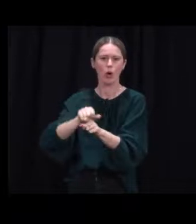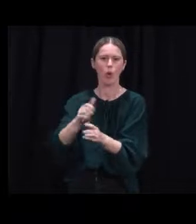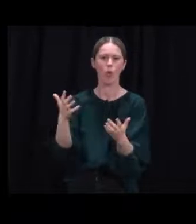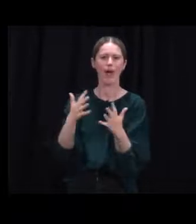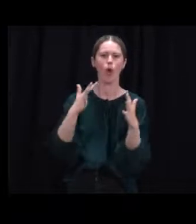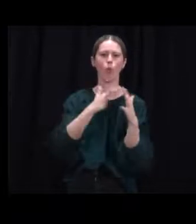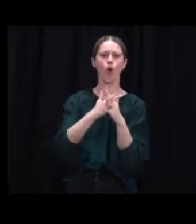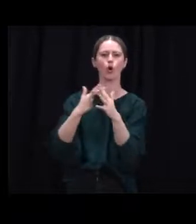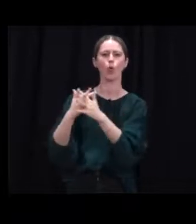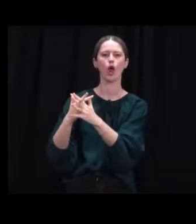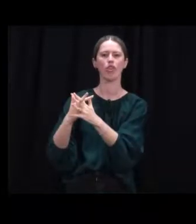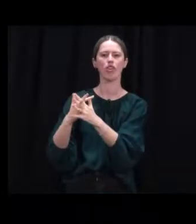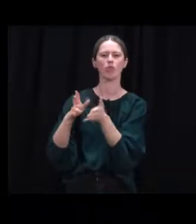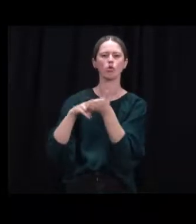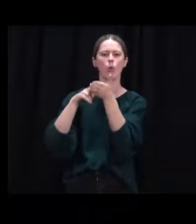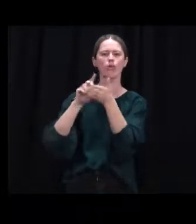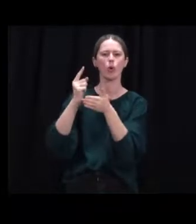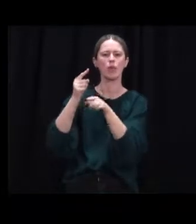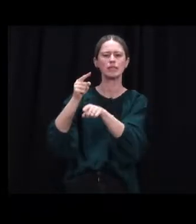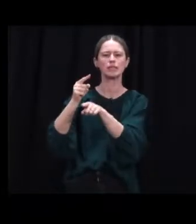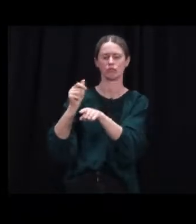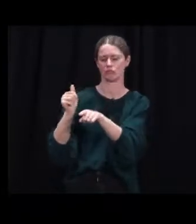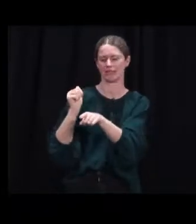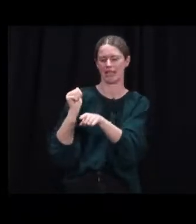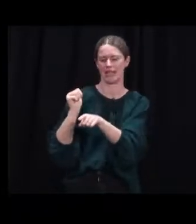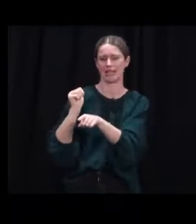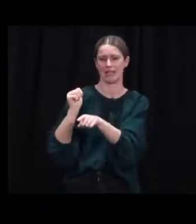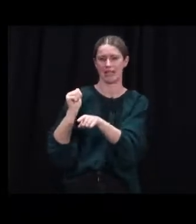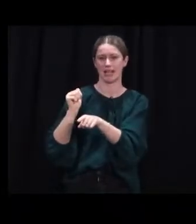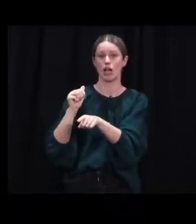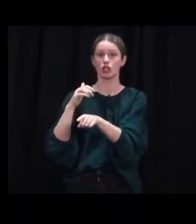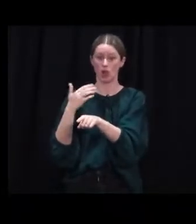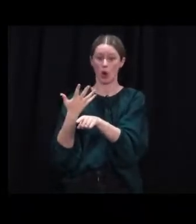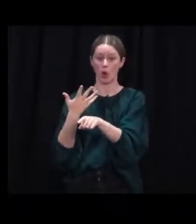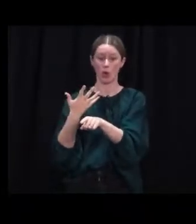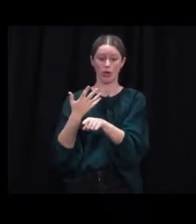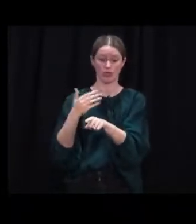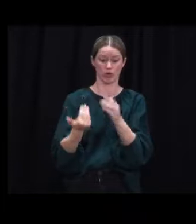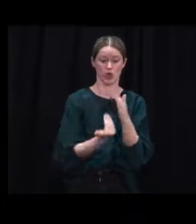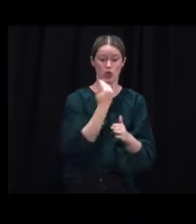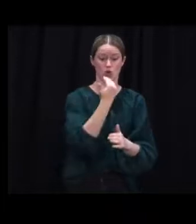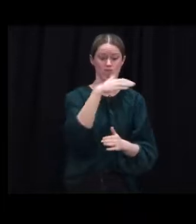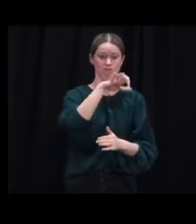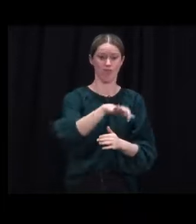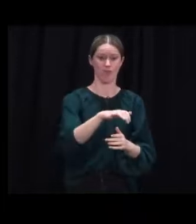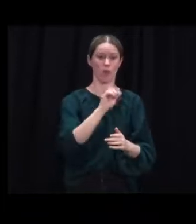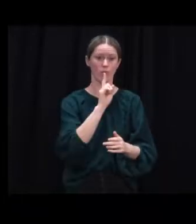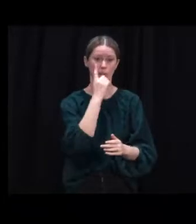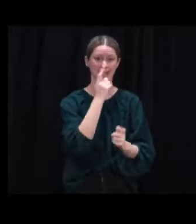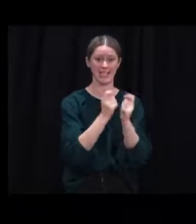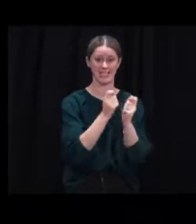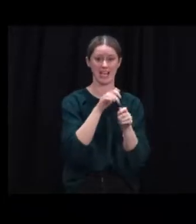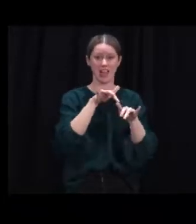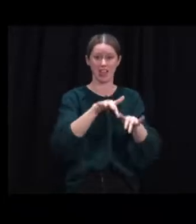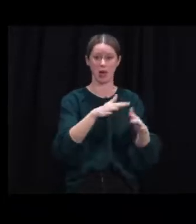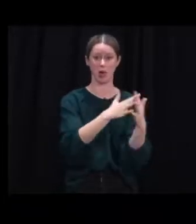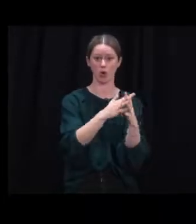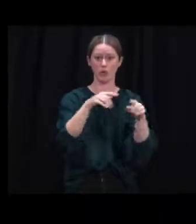On wastewater, there was a further detection of COVID-19 in wastewater in Warkworth a day or two back,